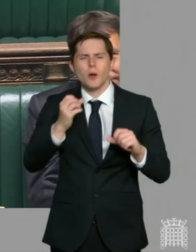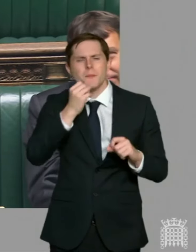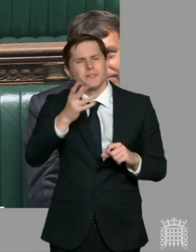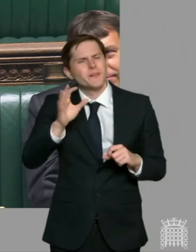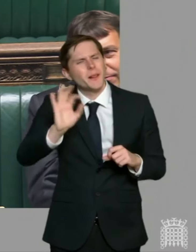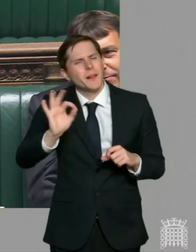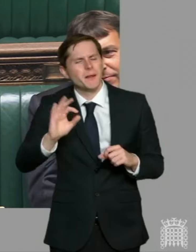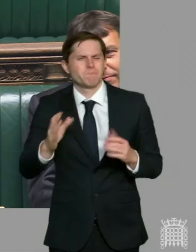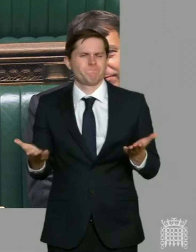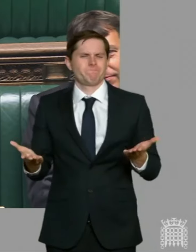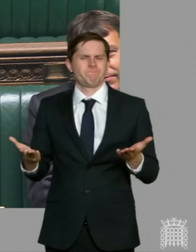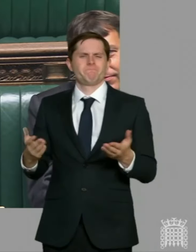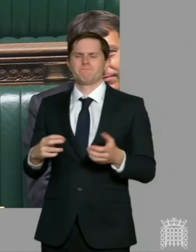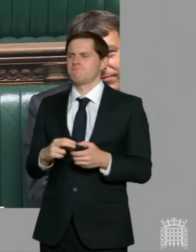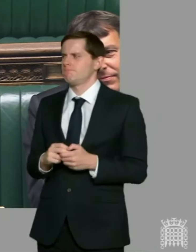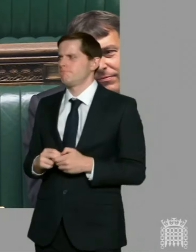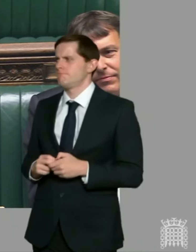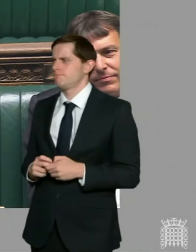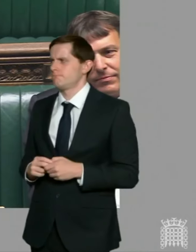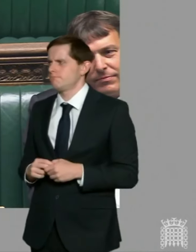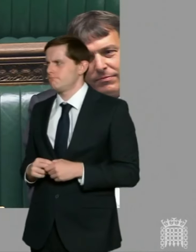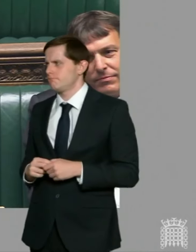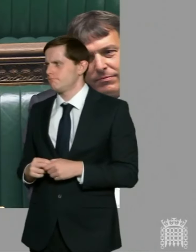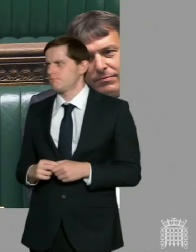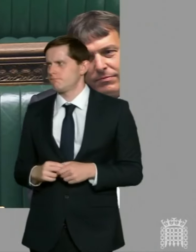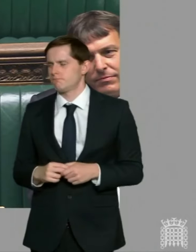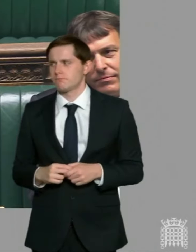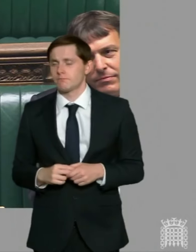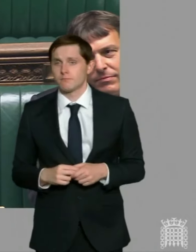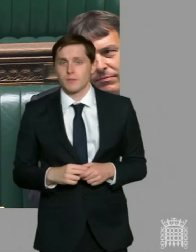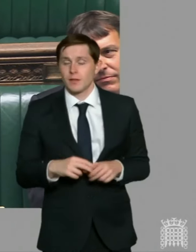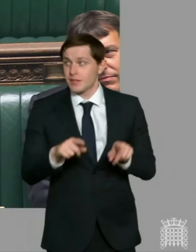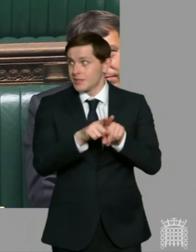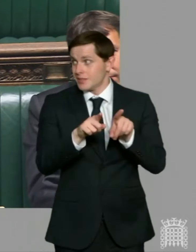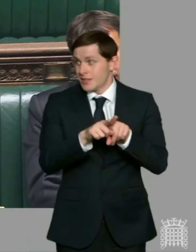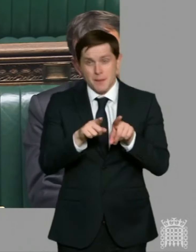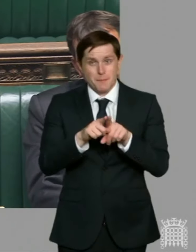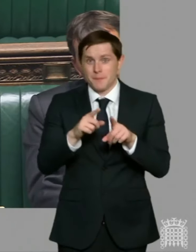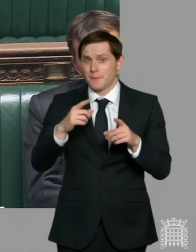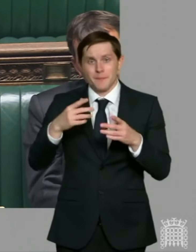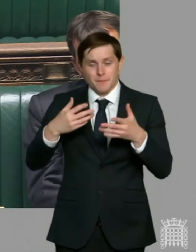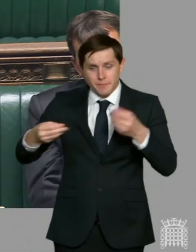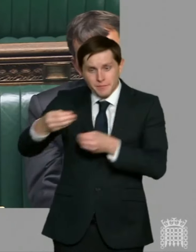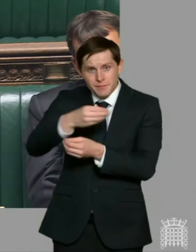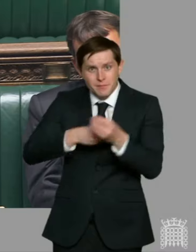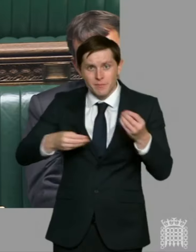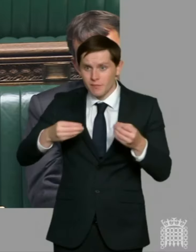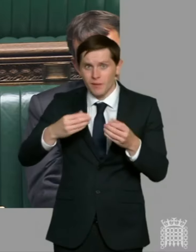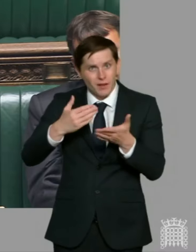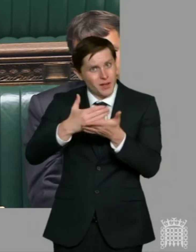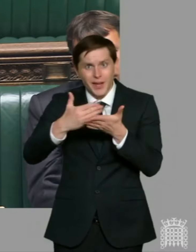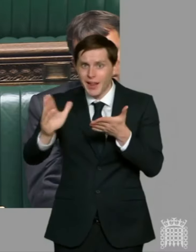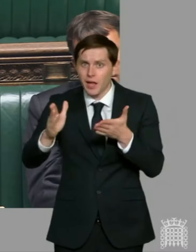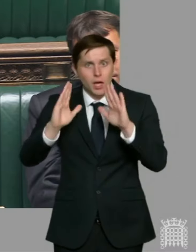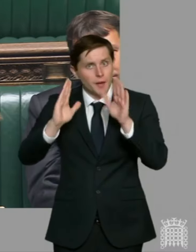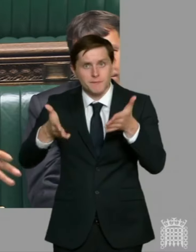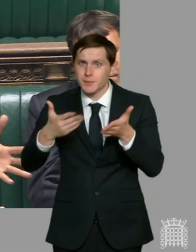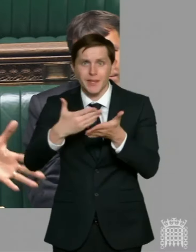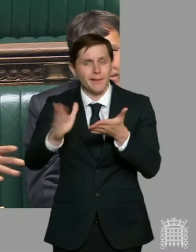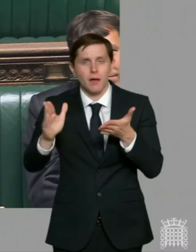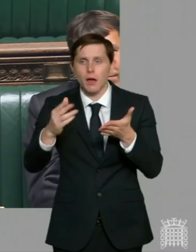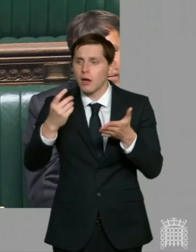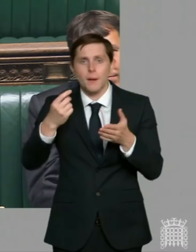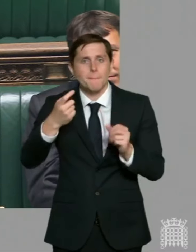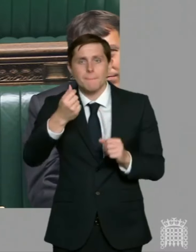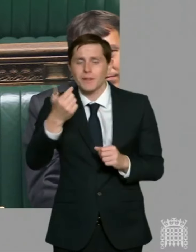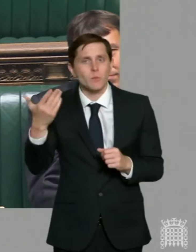will fund their proposals is also quite key. They need to ensure that the MPPF has a new growth-based approach, they say, but that's already